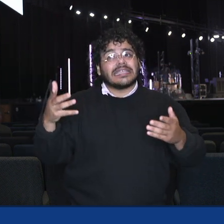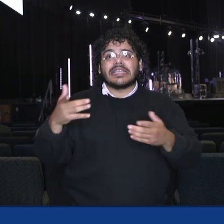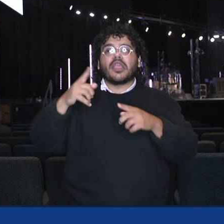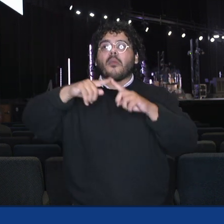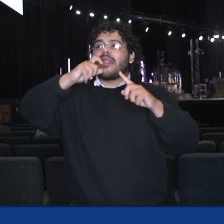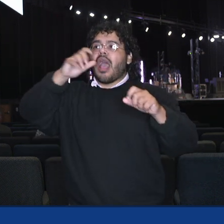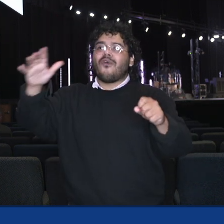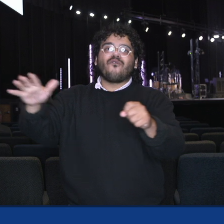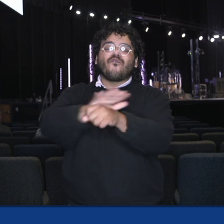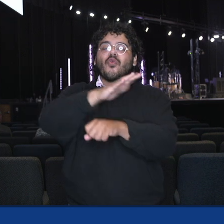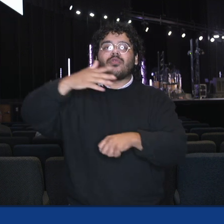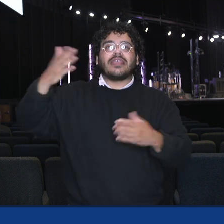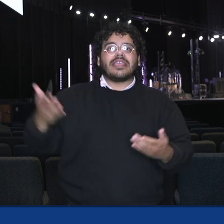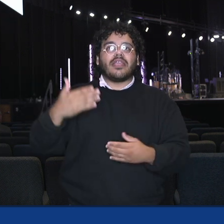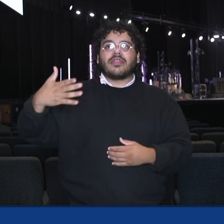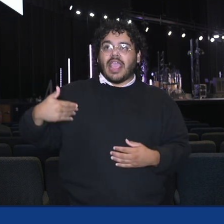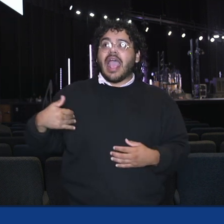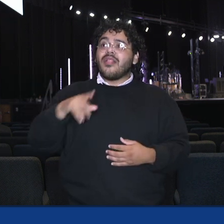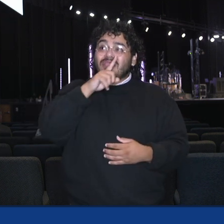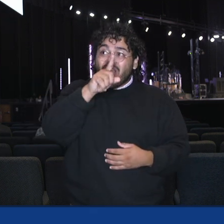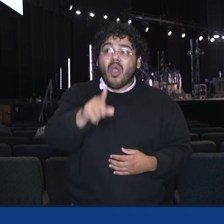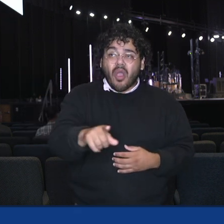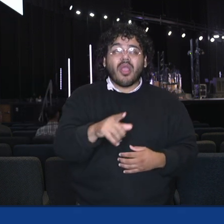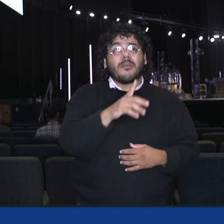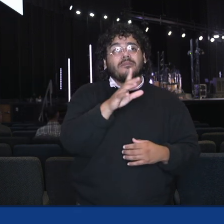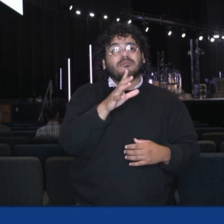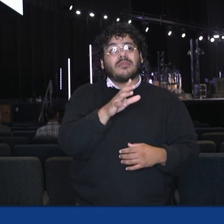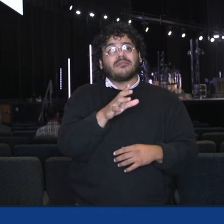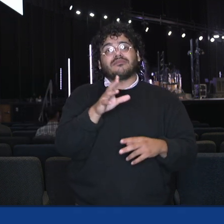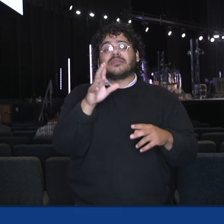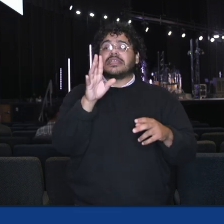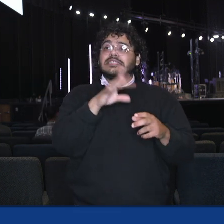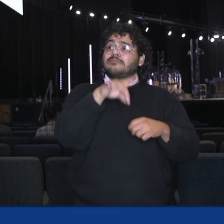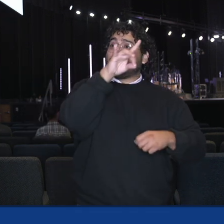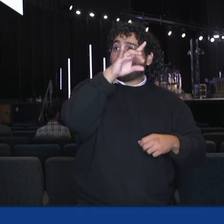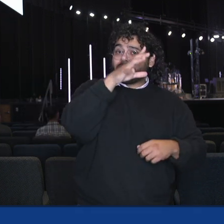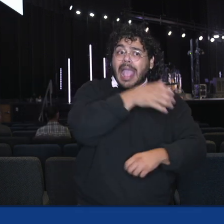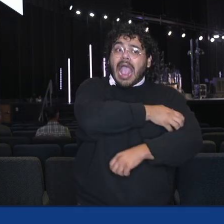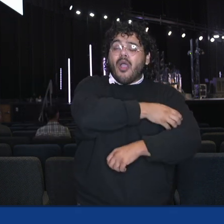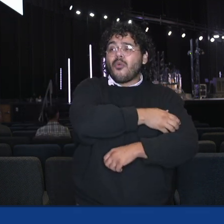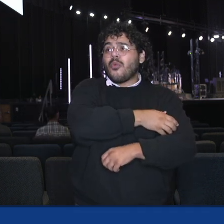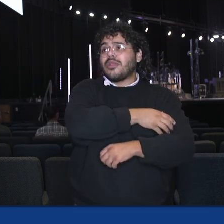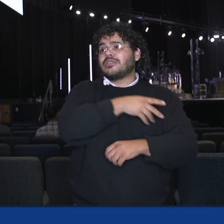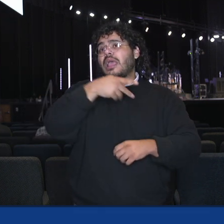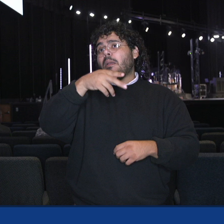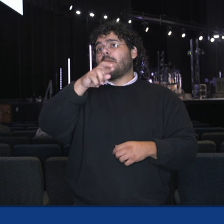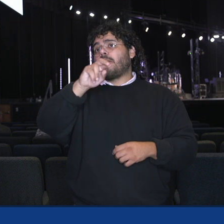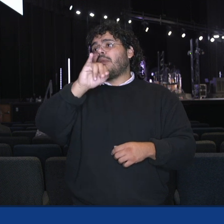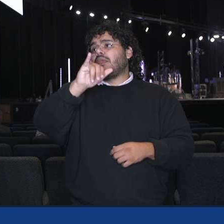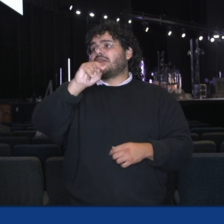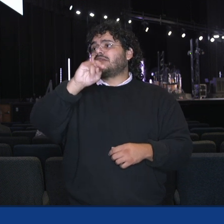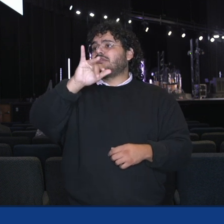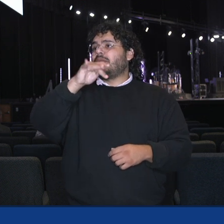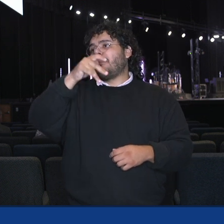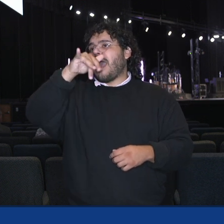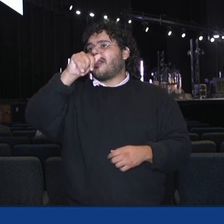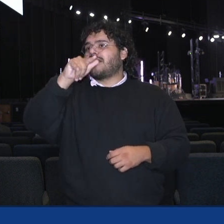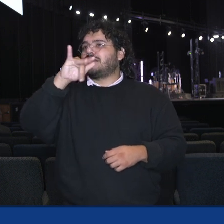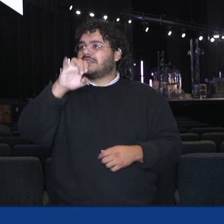and principalities. There is, as our founding pastor, Rich Nathan, used to say, there's another team on the field